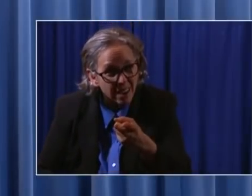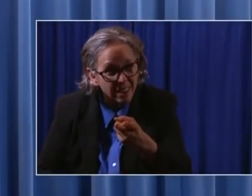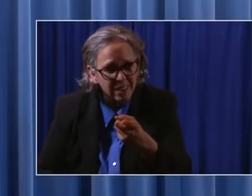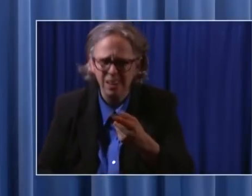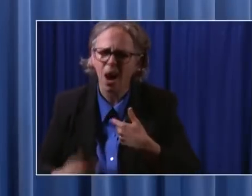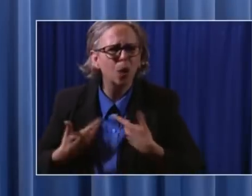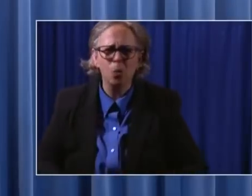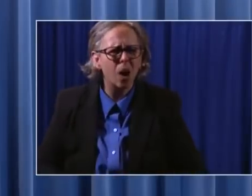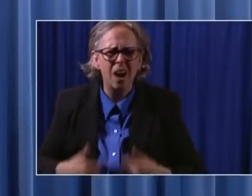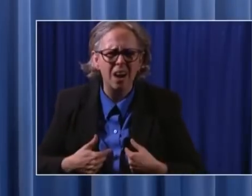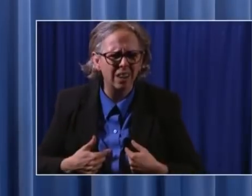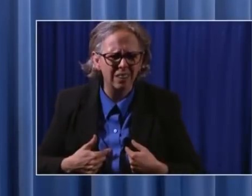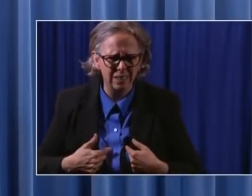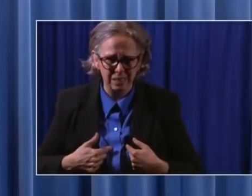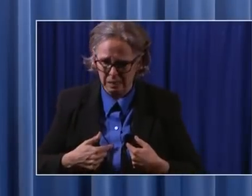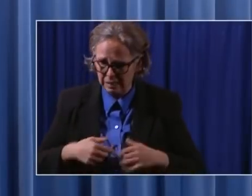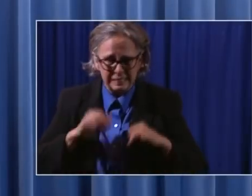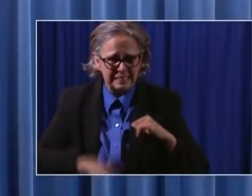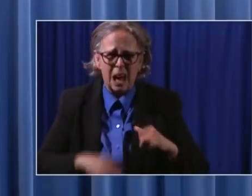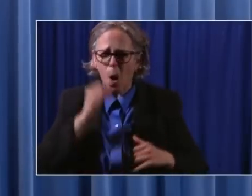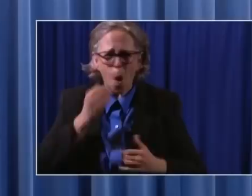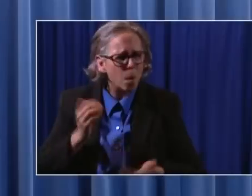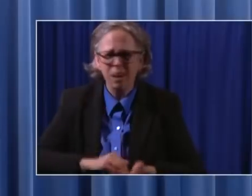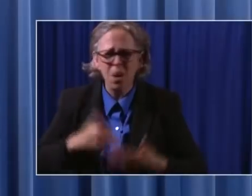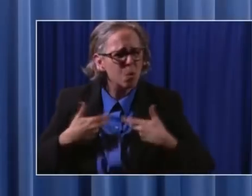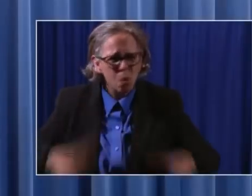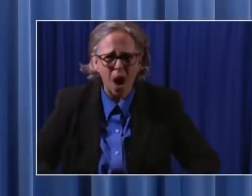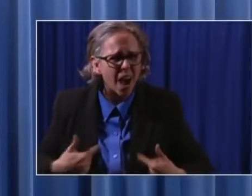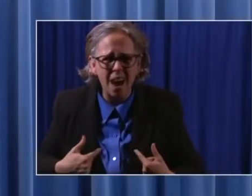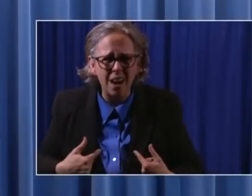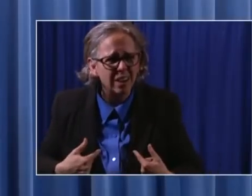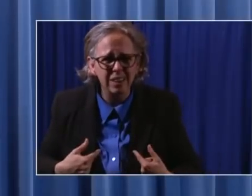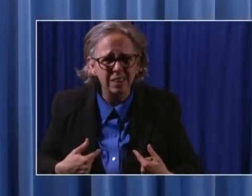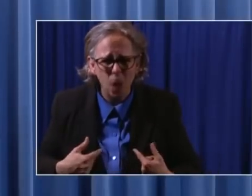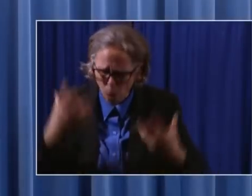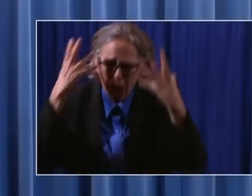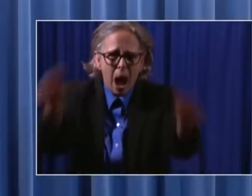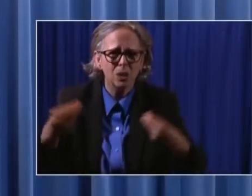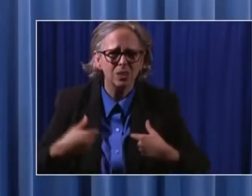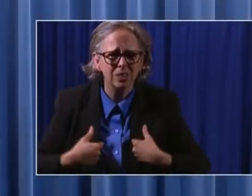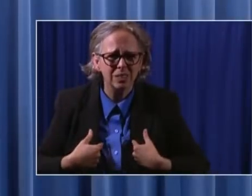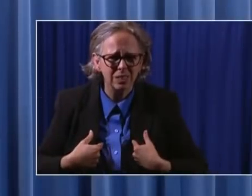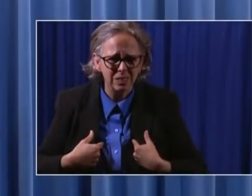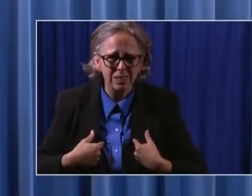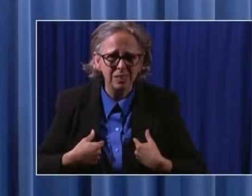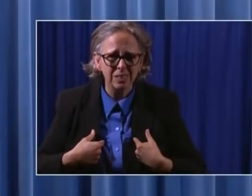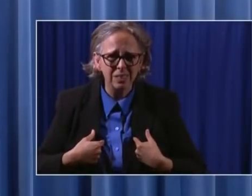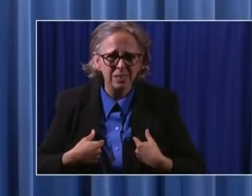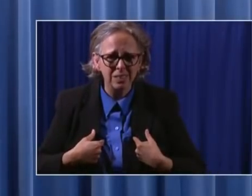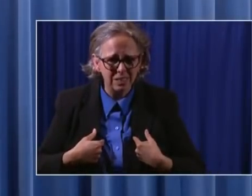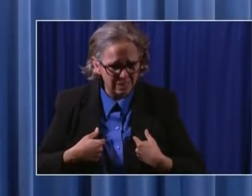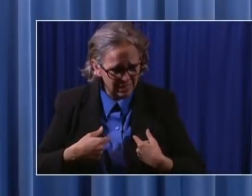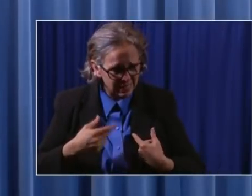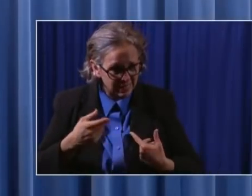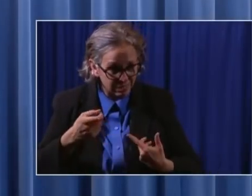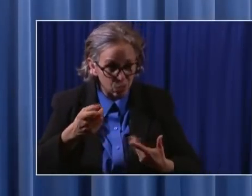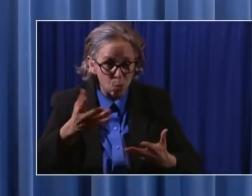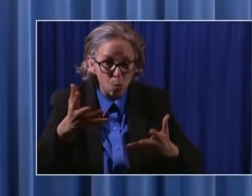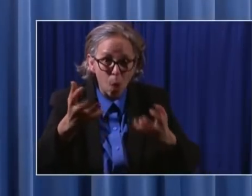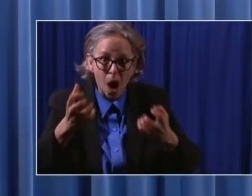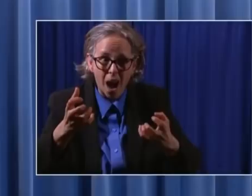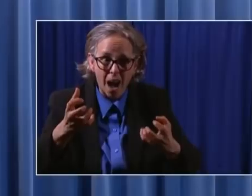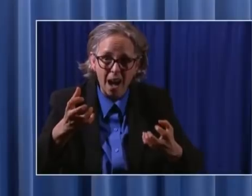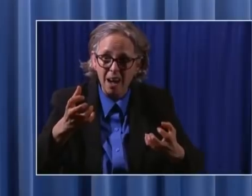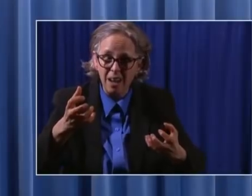see us hunker down. But if we're going to avoid all those bad things, we have to